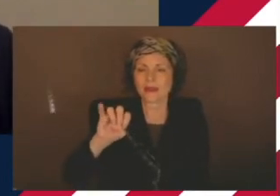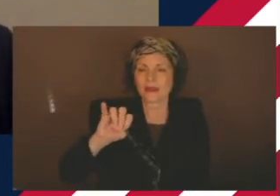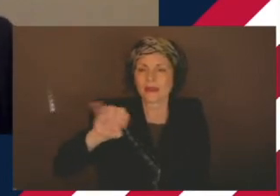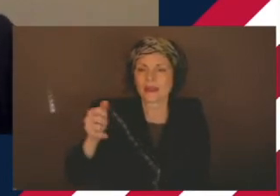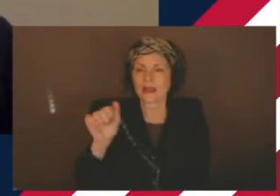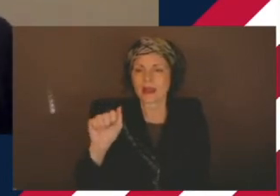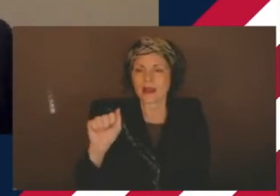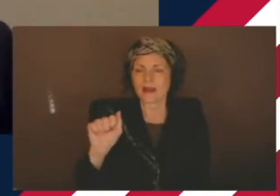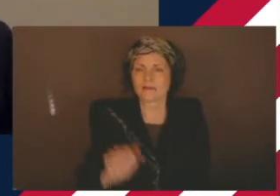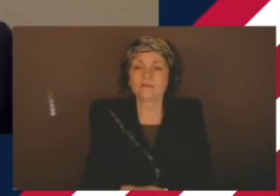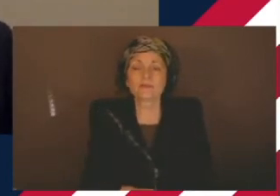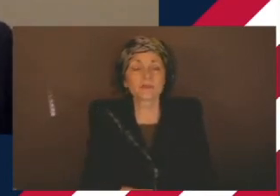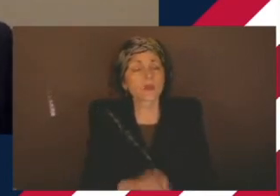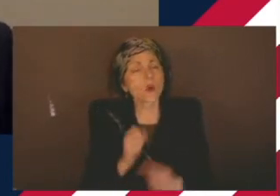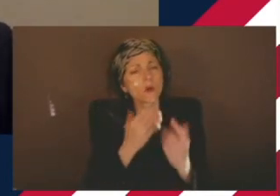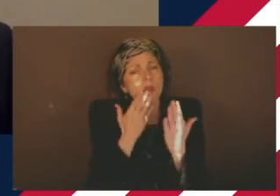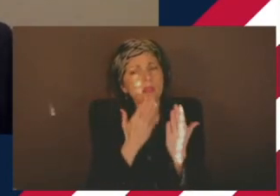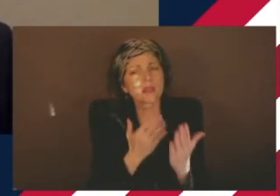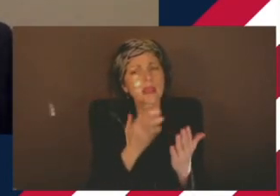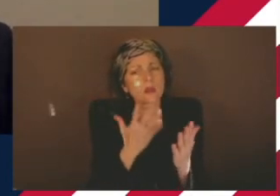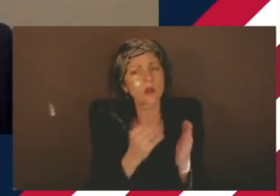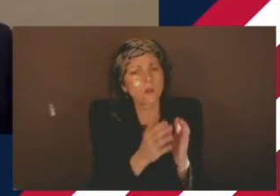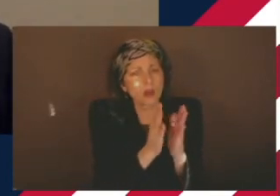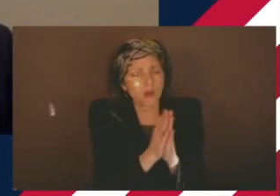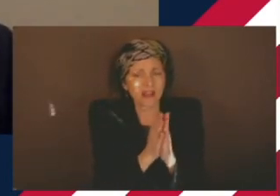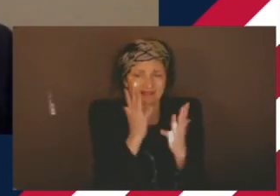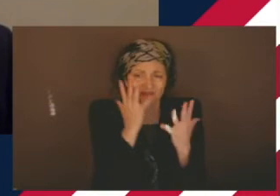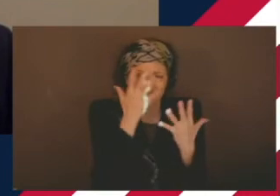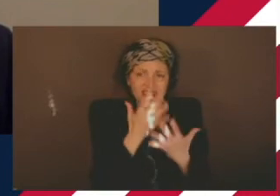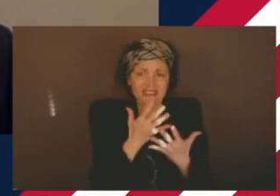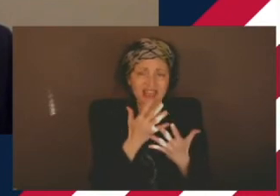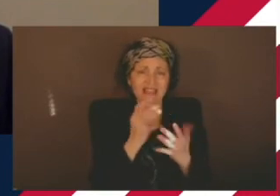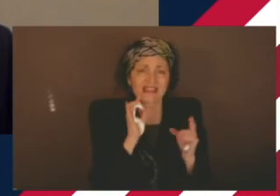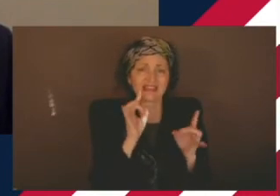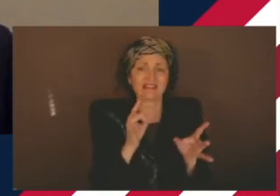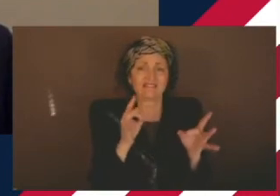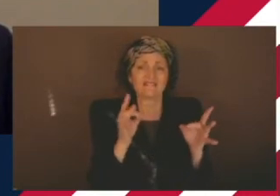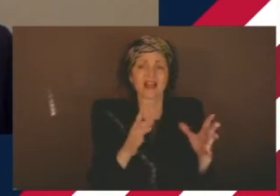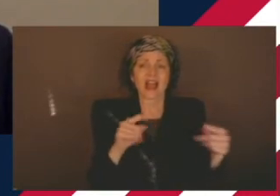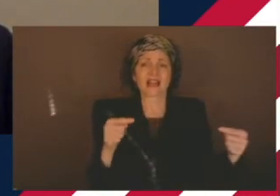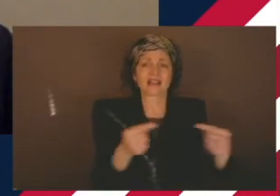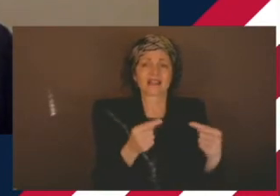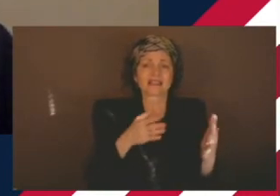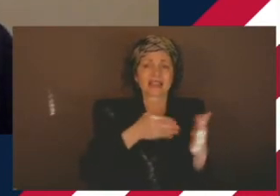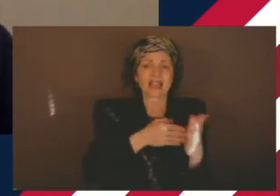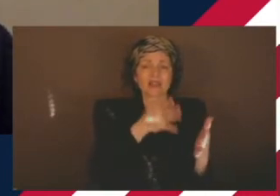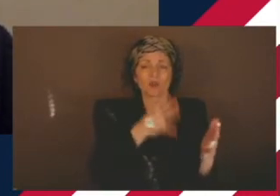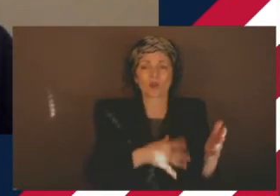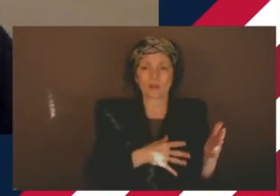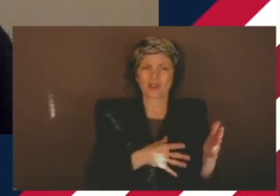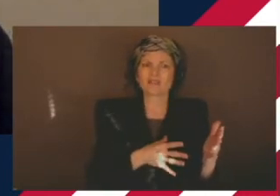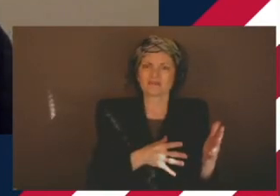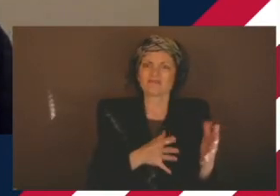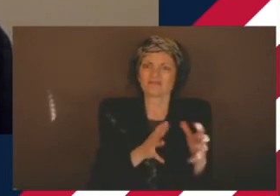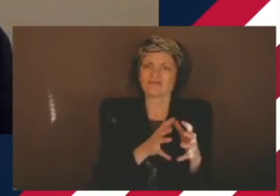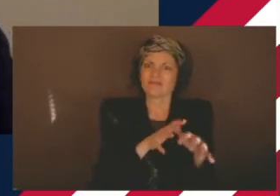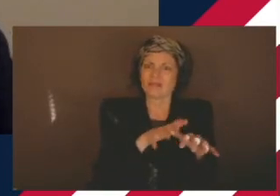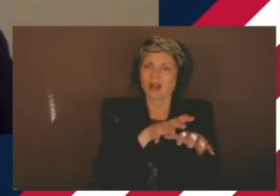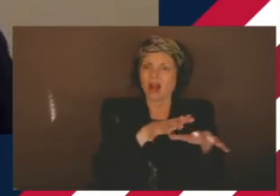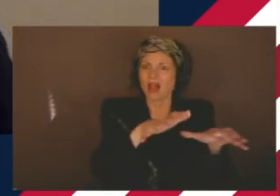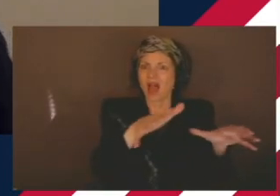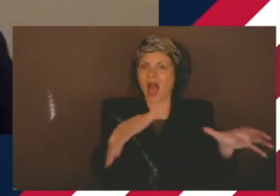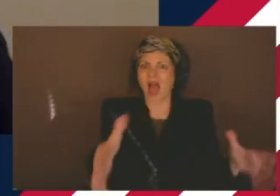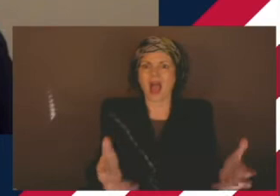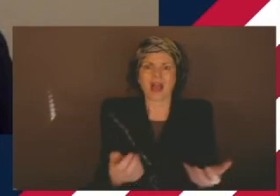ask, sadly, violence against women is pervasive in our nation, in our society, in many